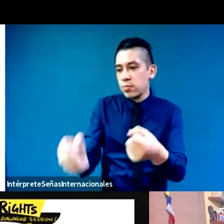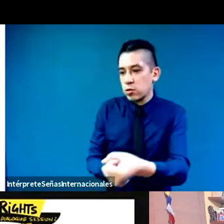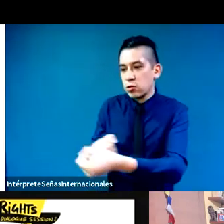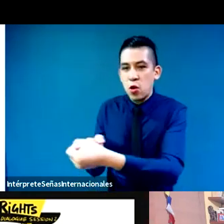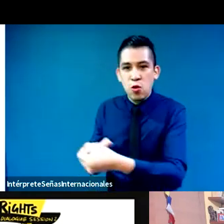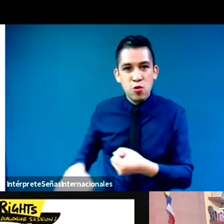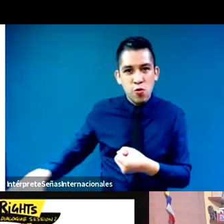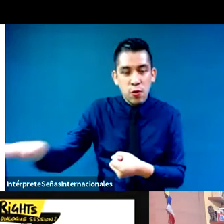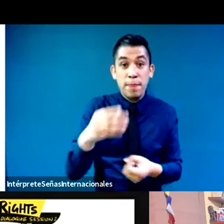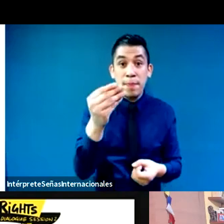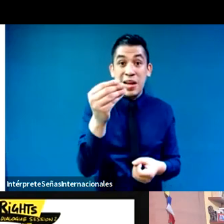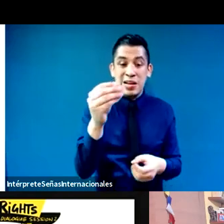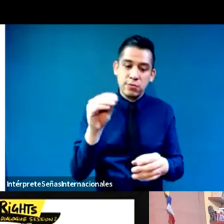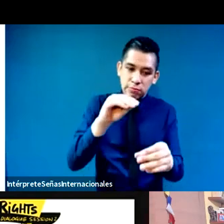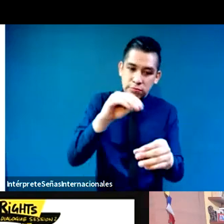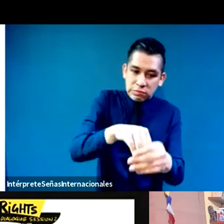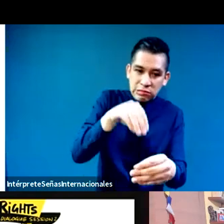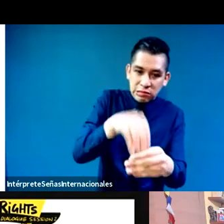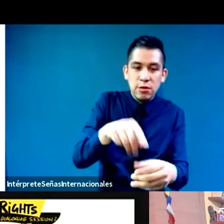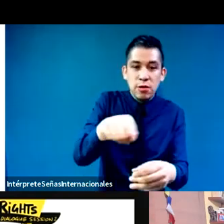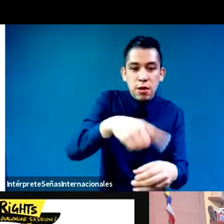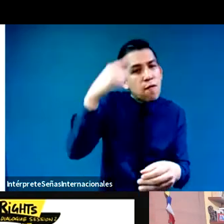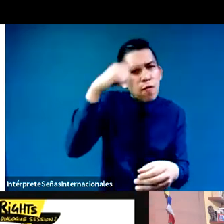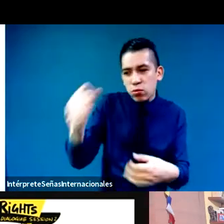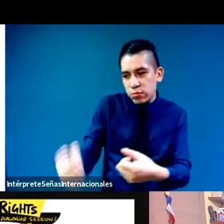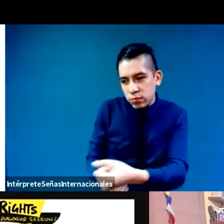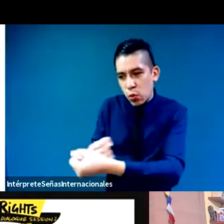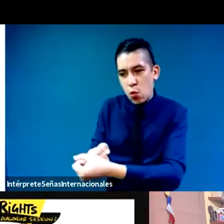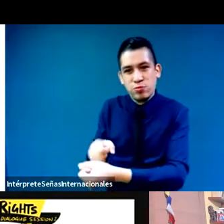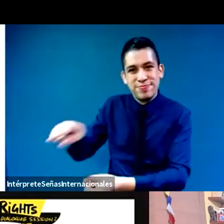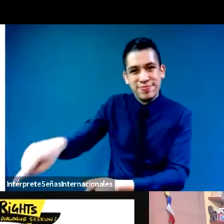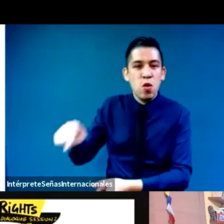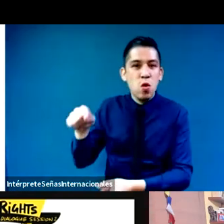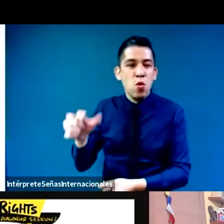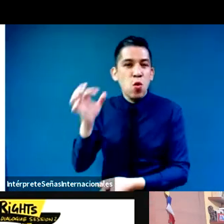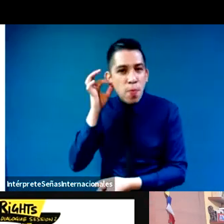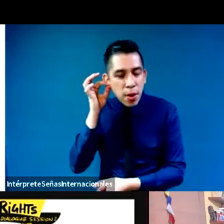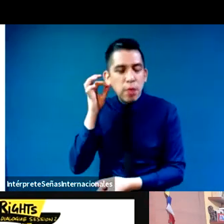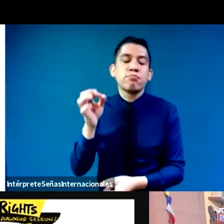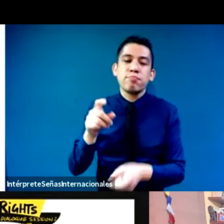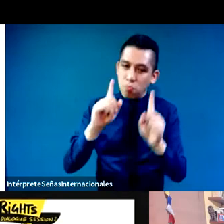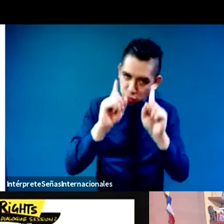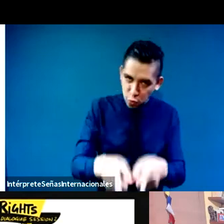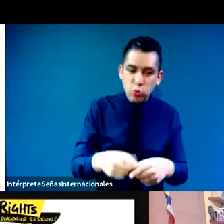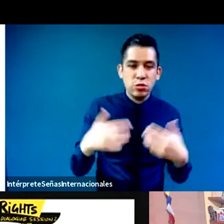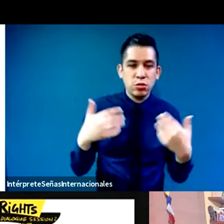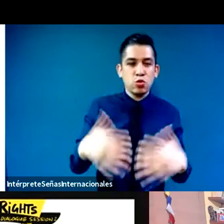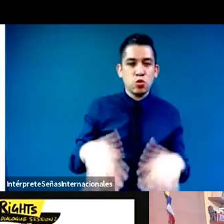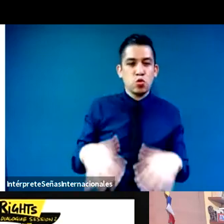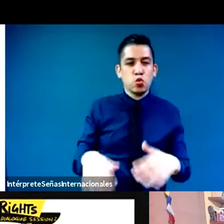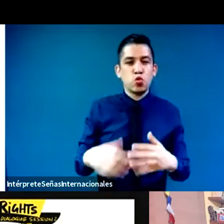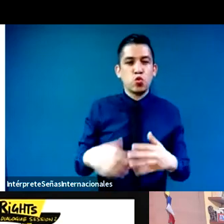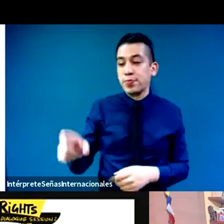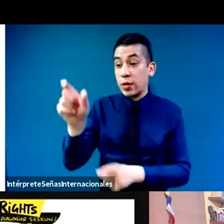inequitable unpaid care burden. This requires investing in care and social services while also fostering